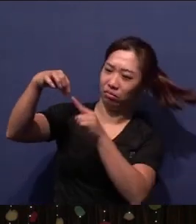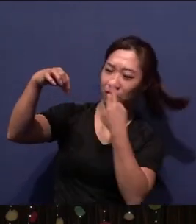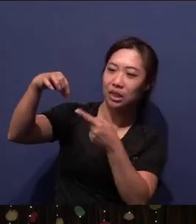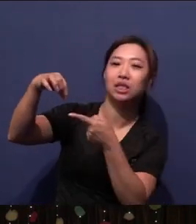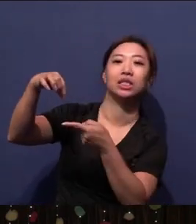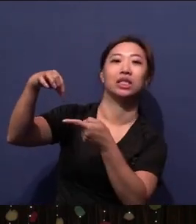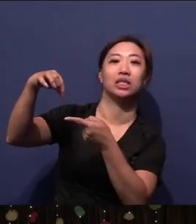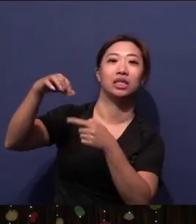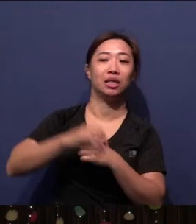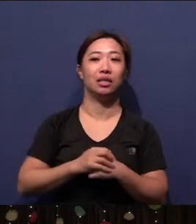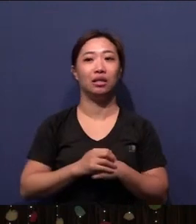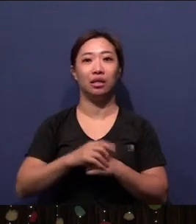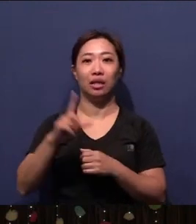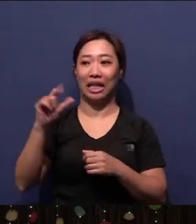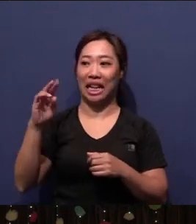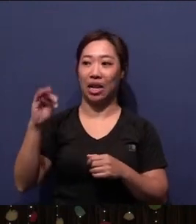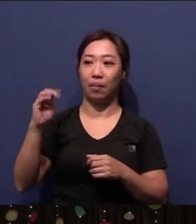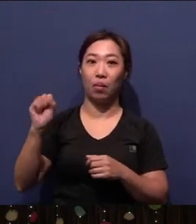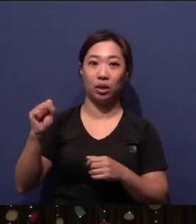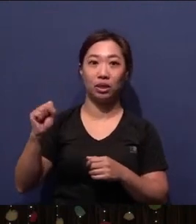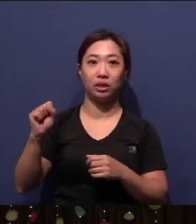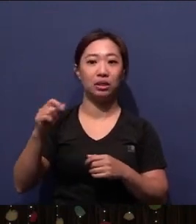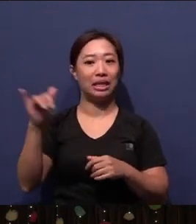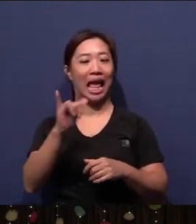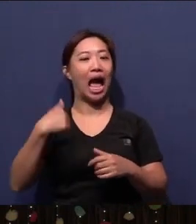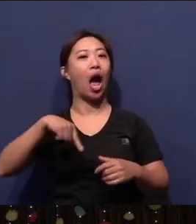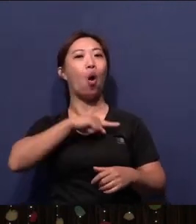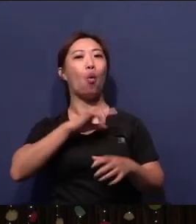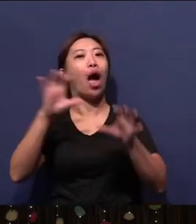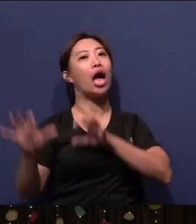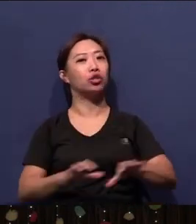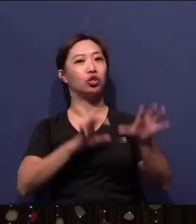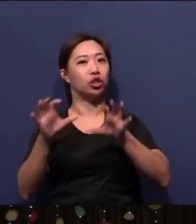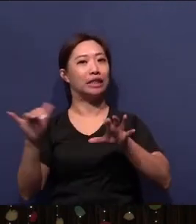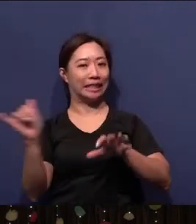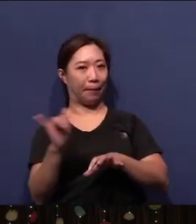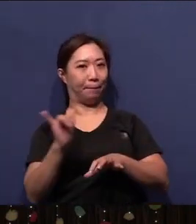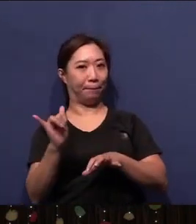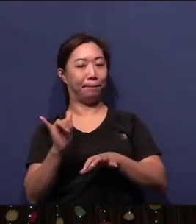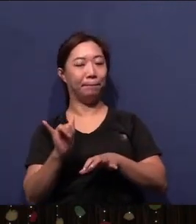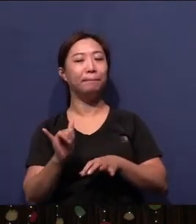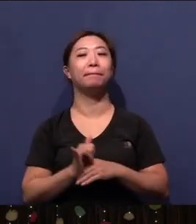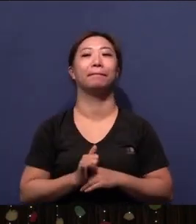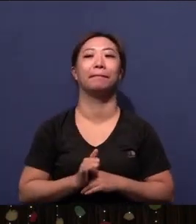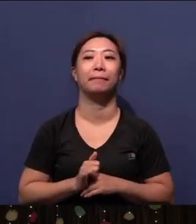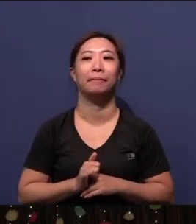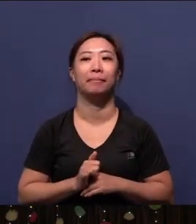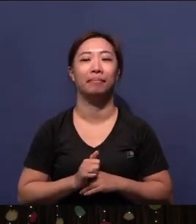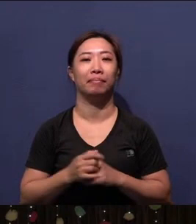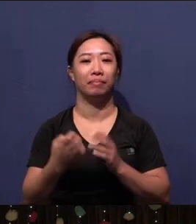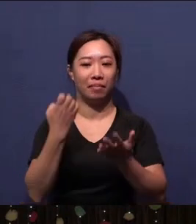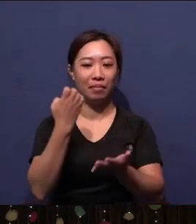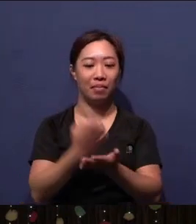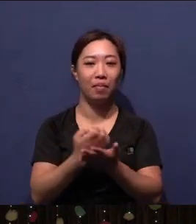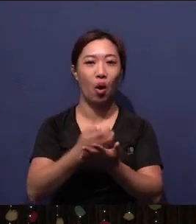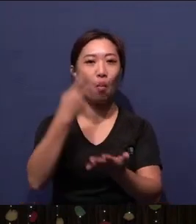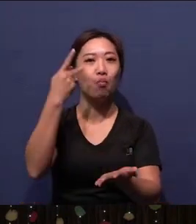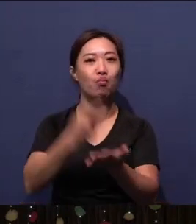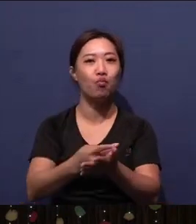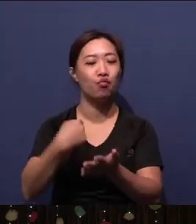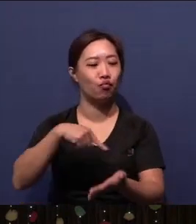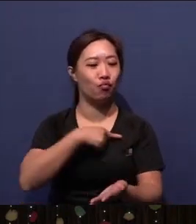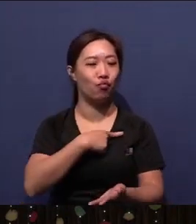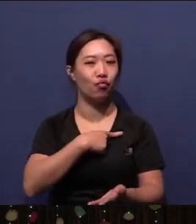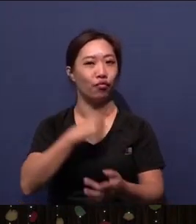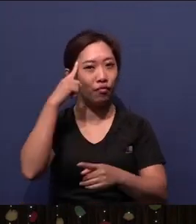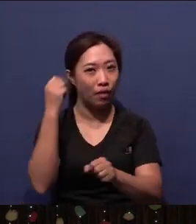some sense, the litmus test is like our action. All our action is like the litmus test. It acts as an evidence to see whether our faith is